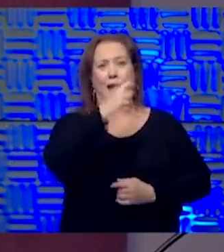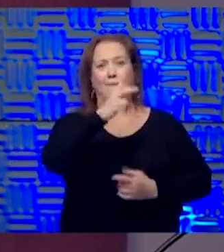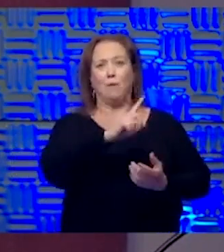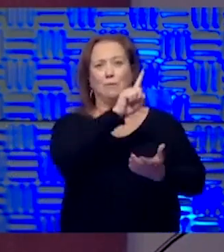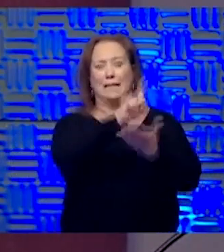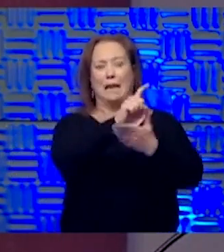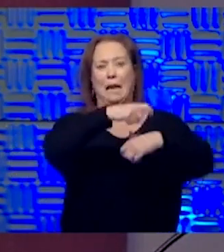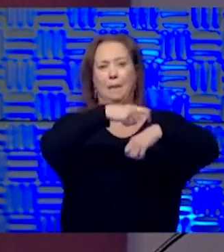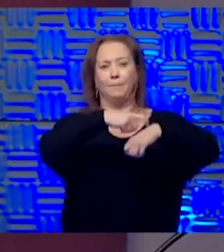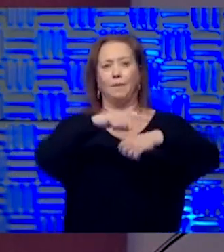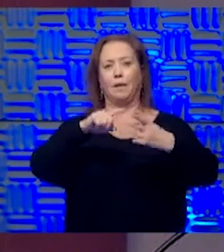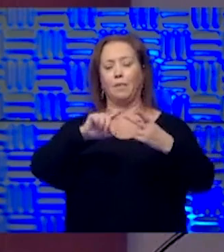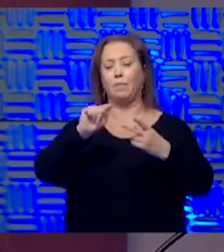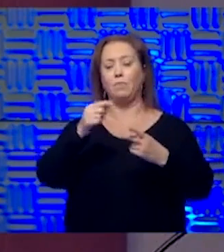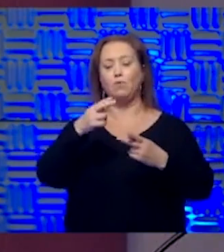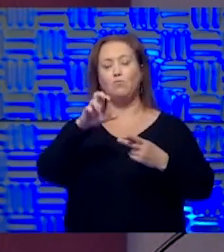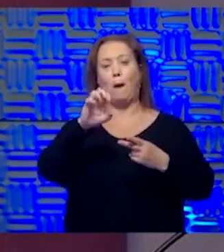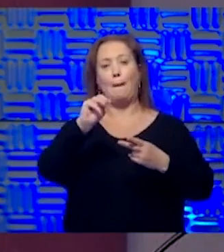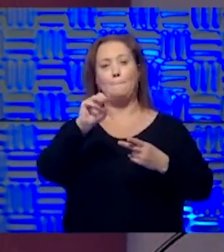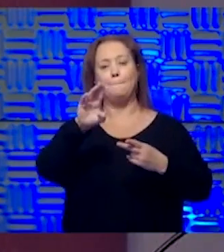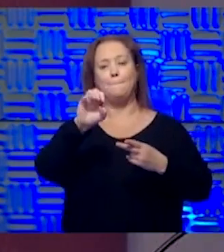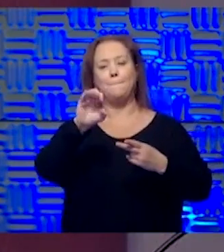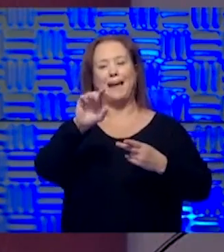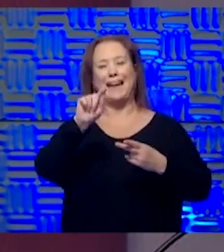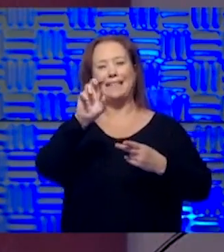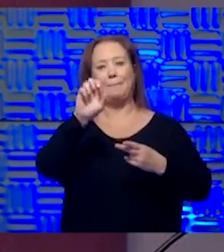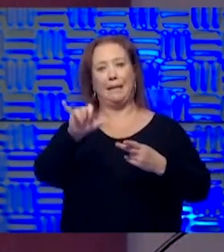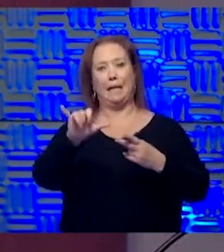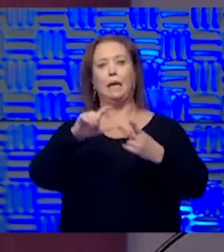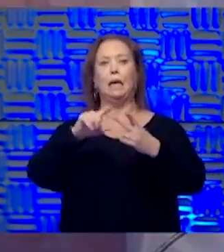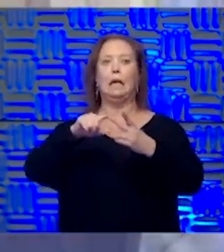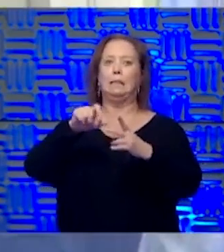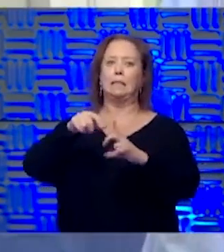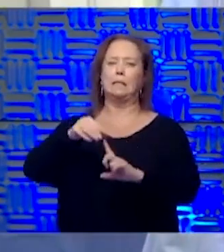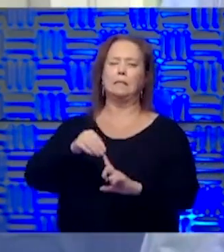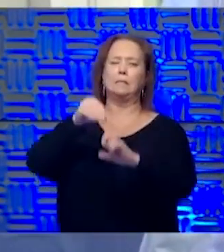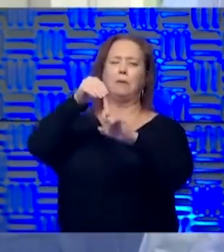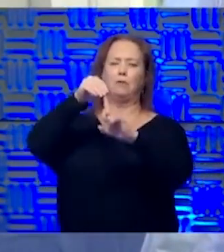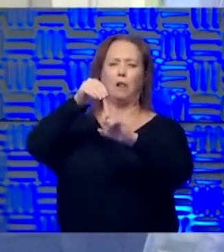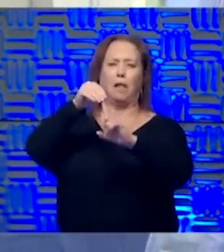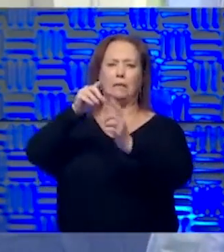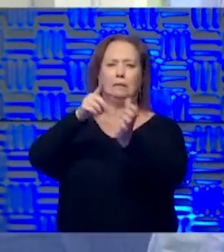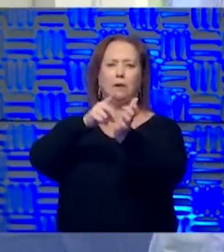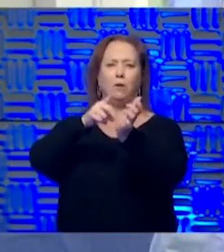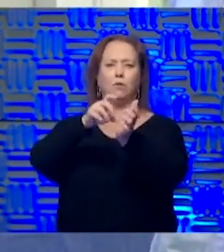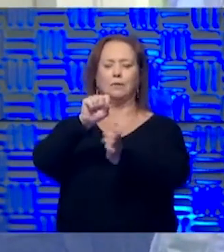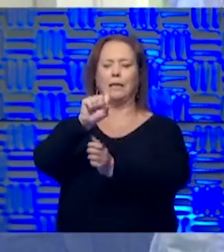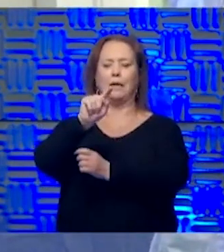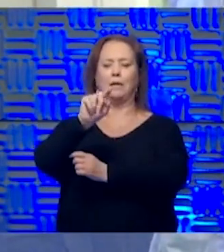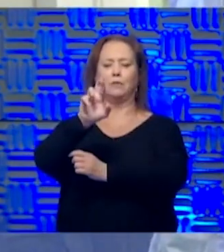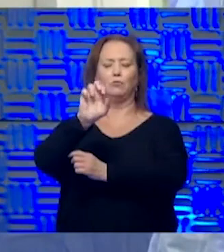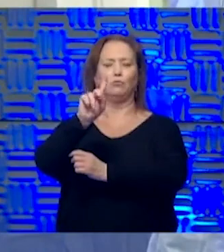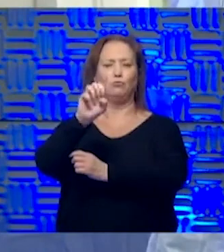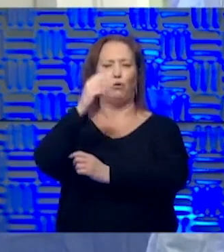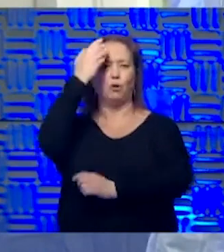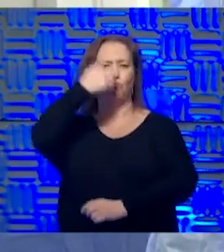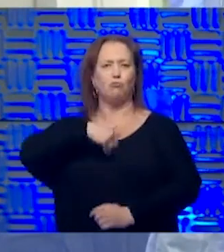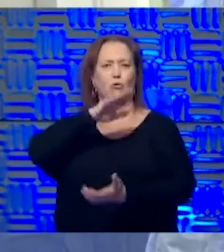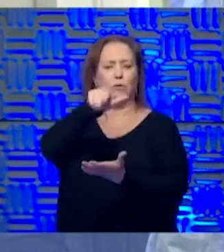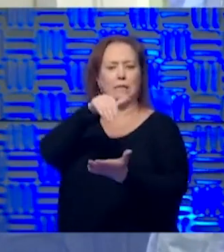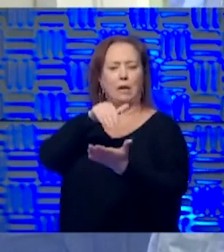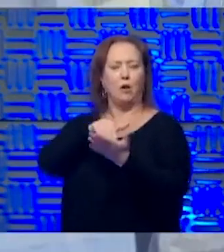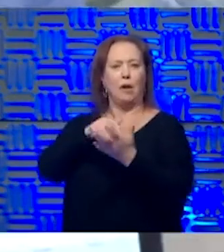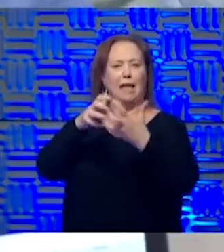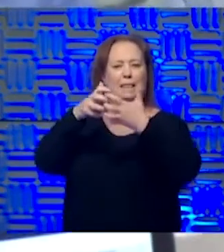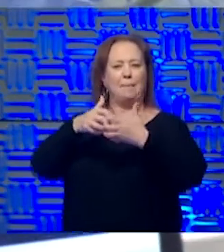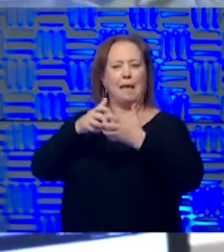is a thrombectomy, and that requires specialized physicians at a comprehensive stroke center. They mechanically retrieve